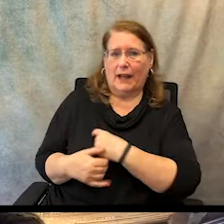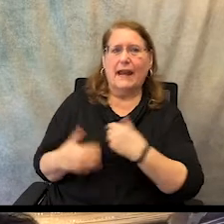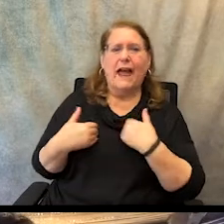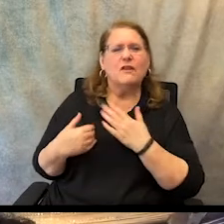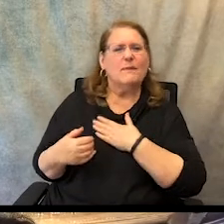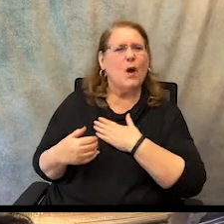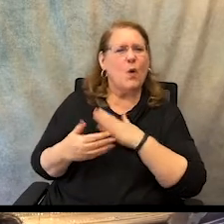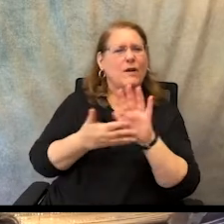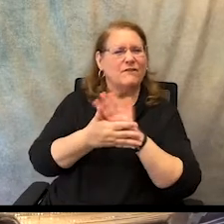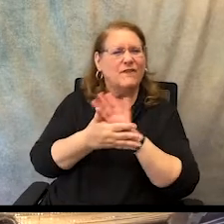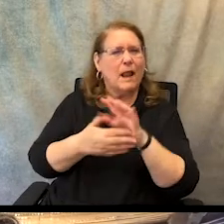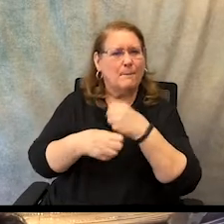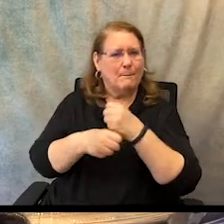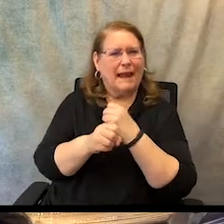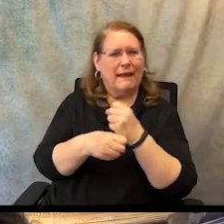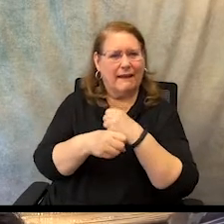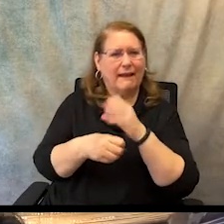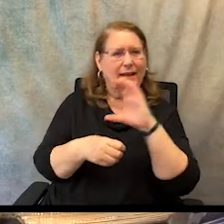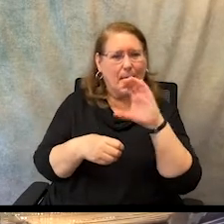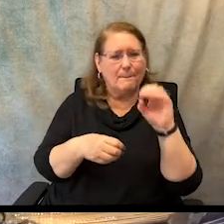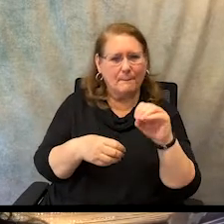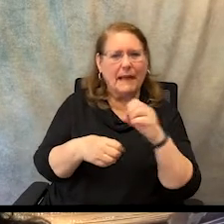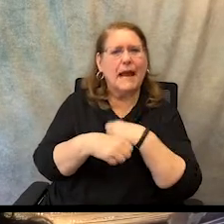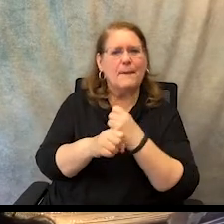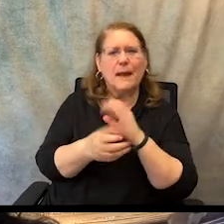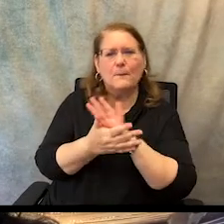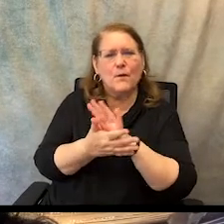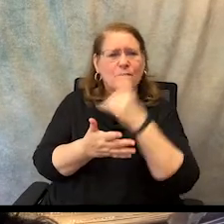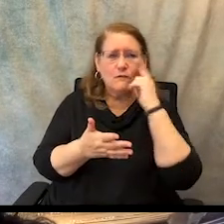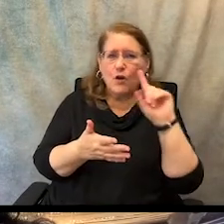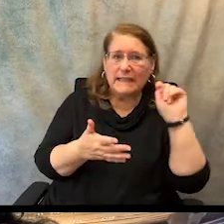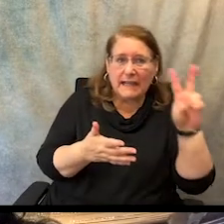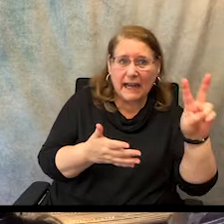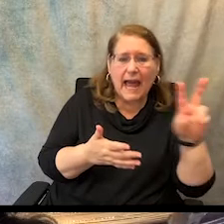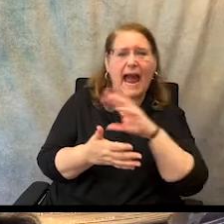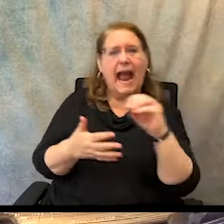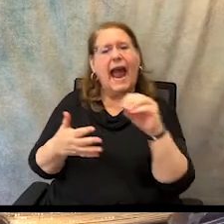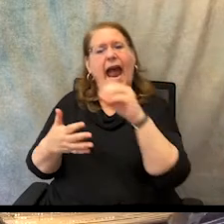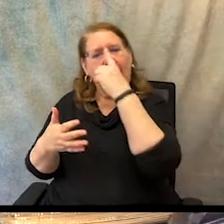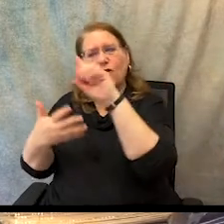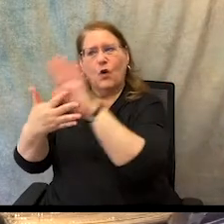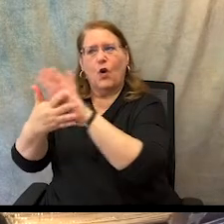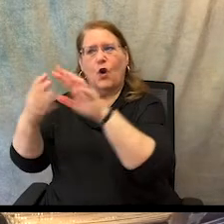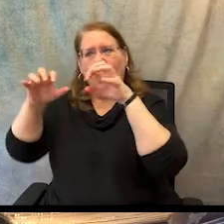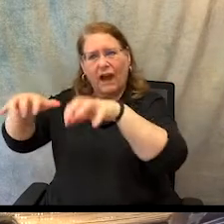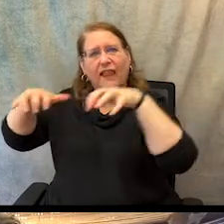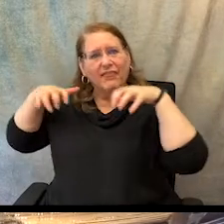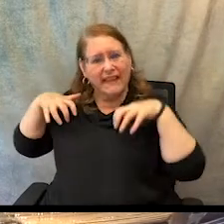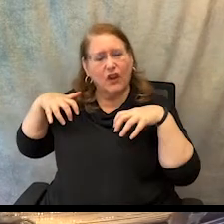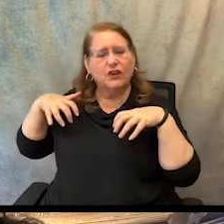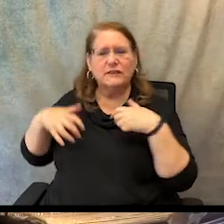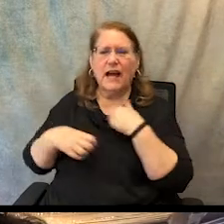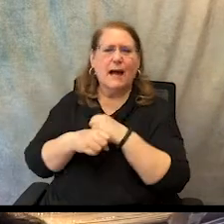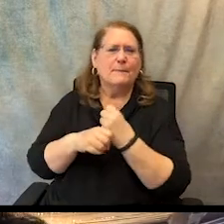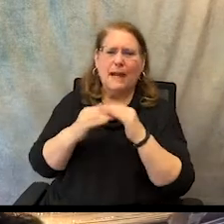have my own production, film production company, producing movies for television and for cinema, for theaters.